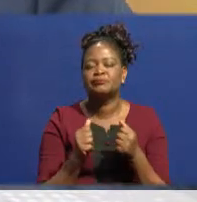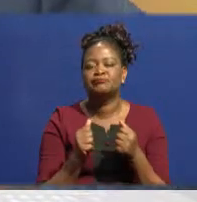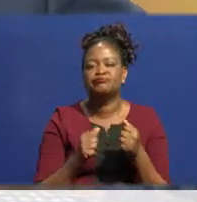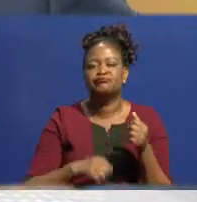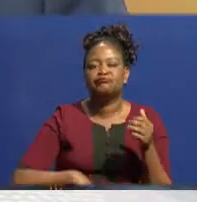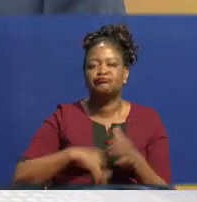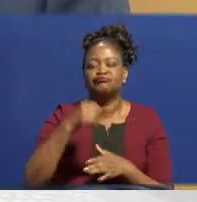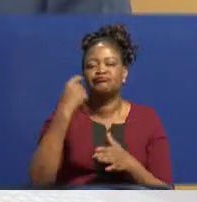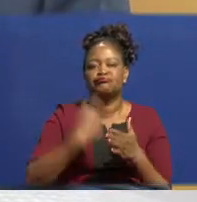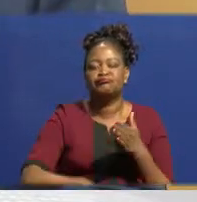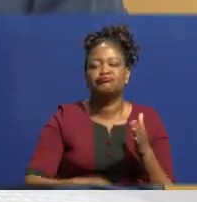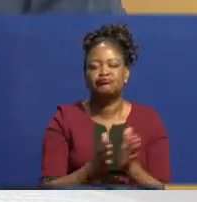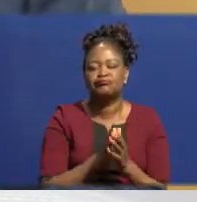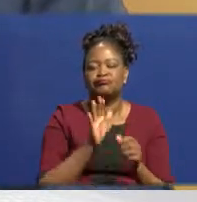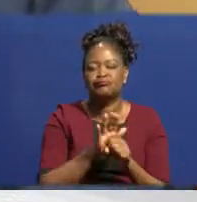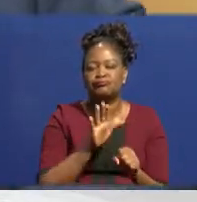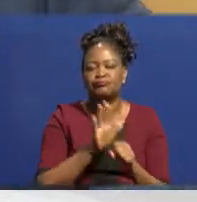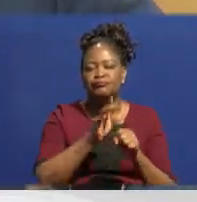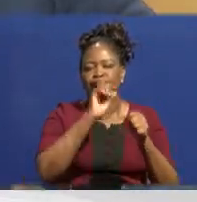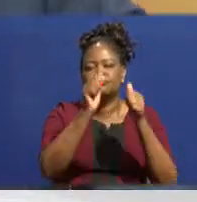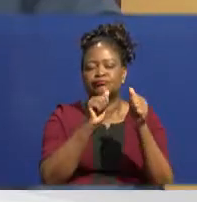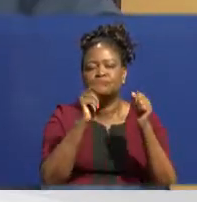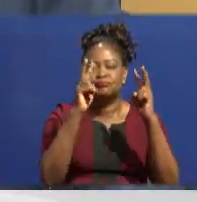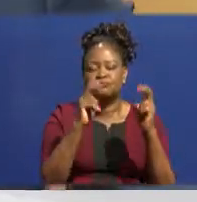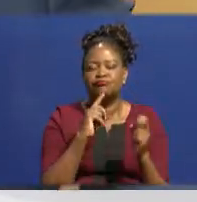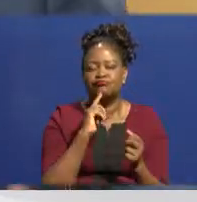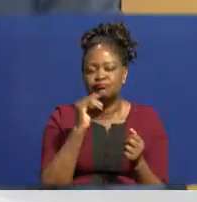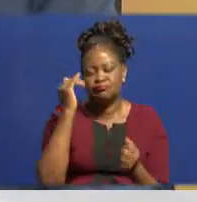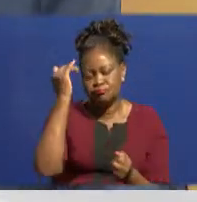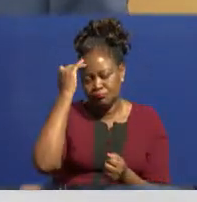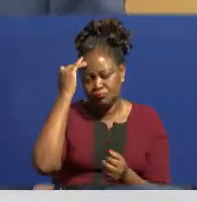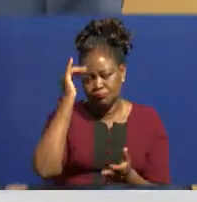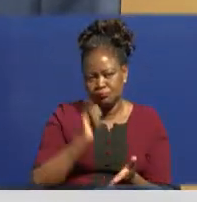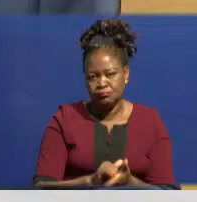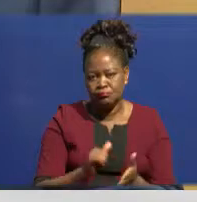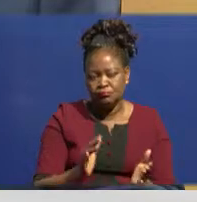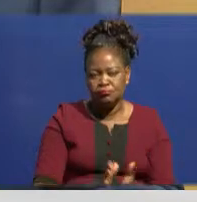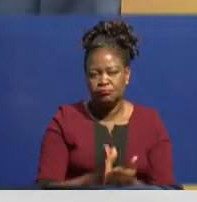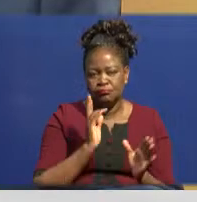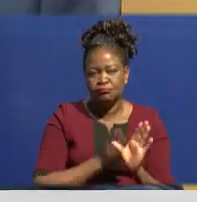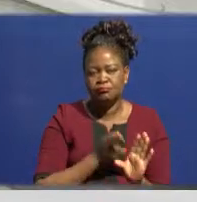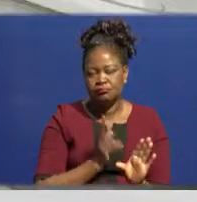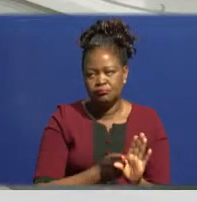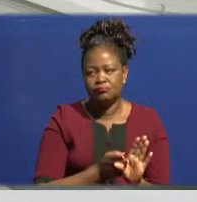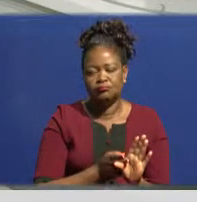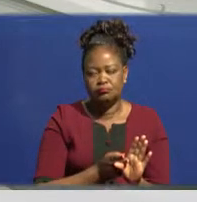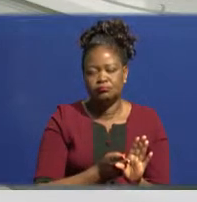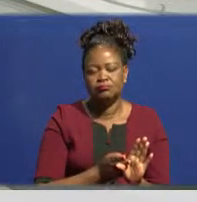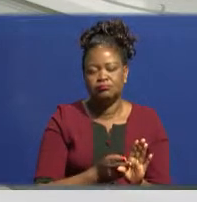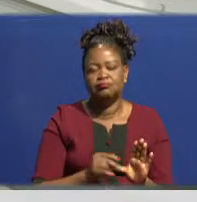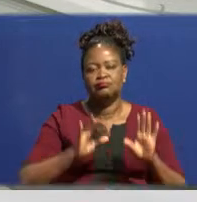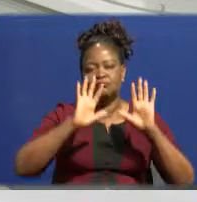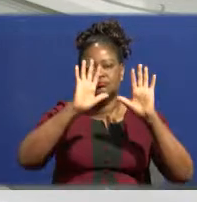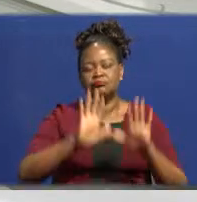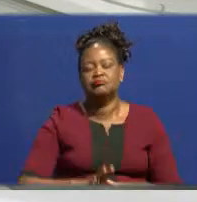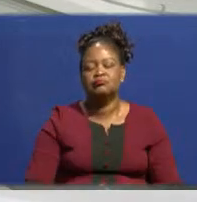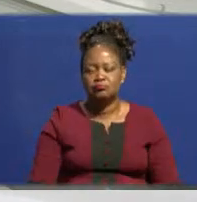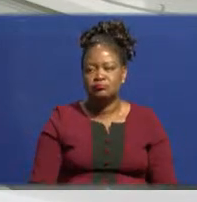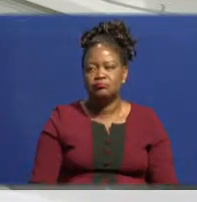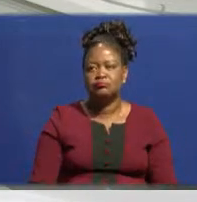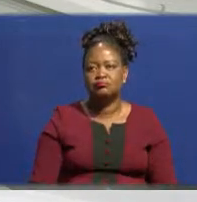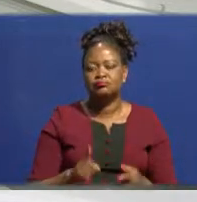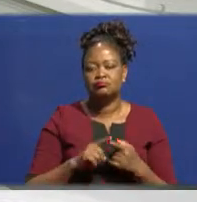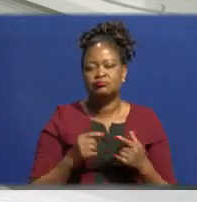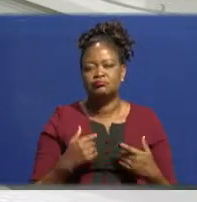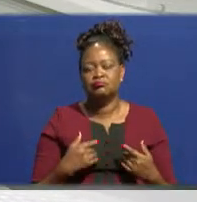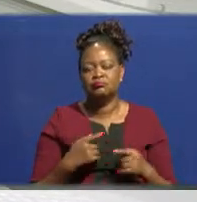levy and many other issues. So I think public participation is it's necessary to have